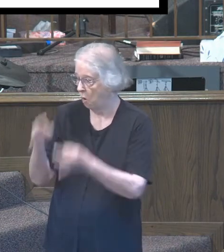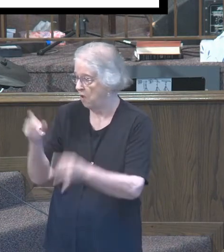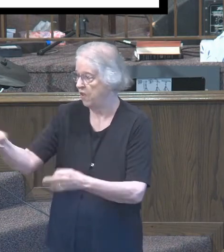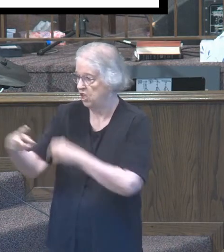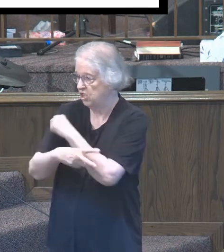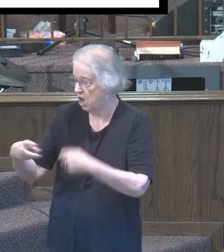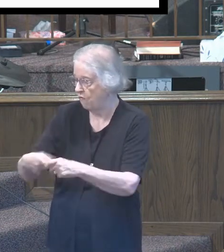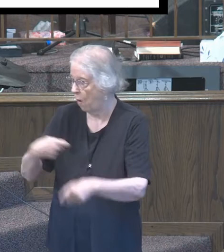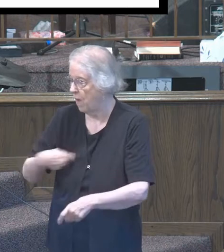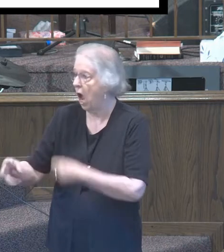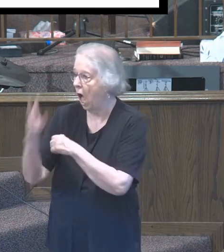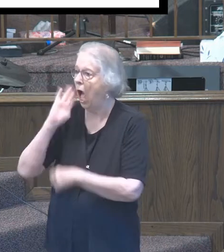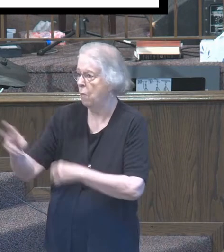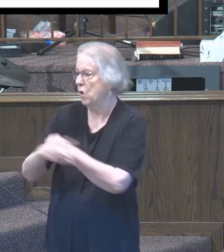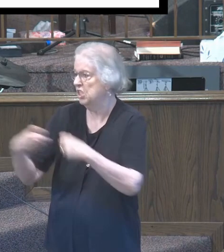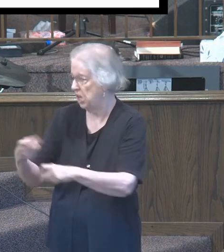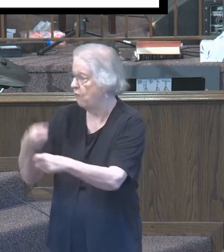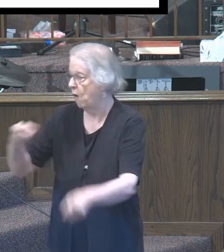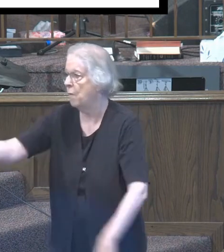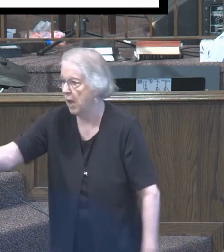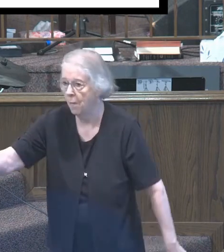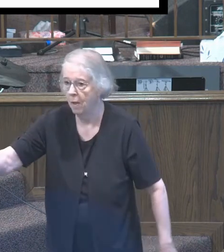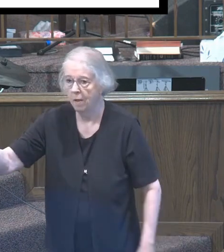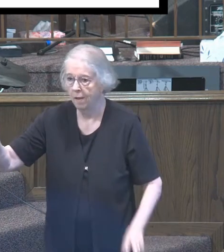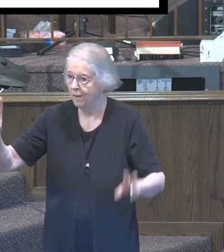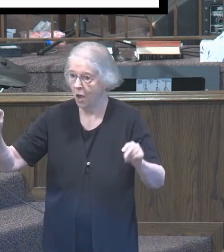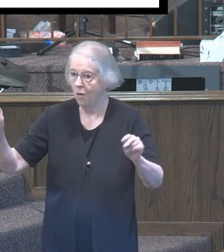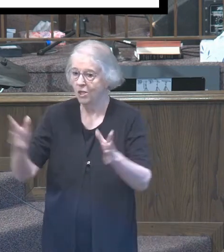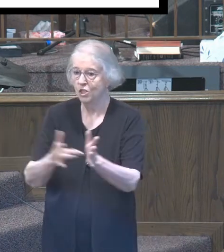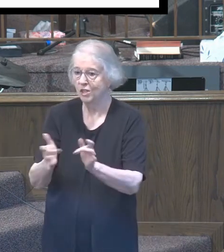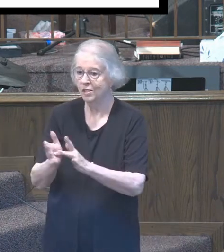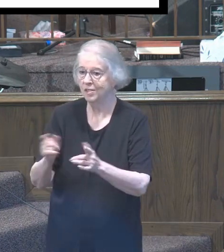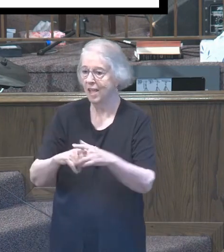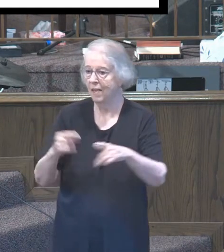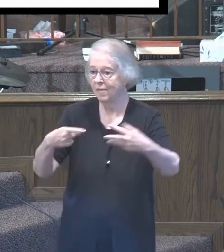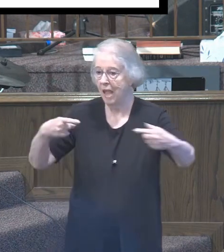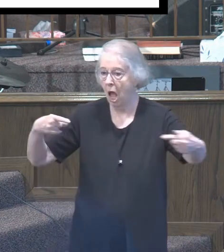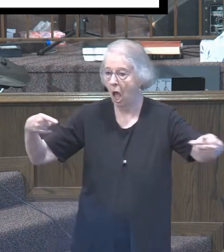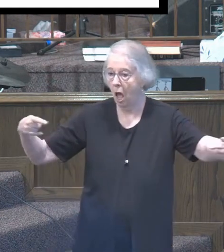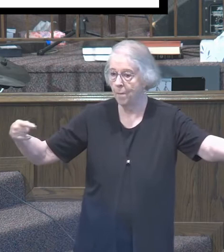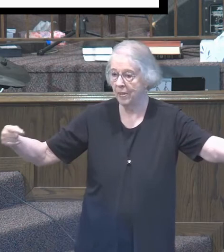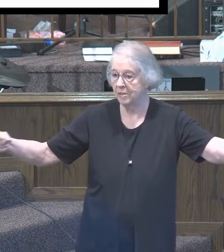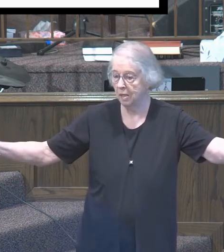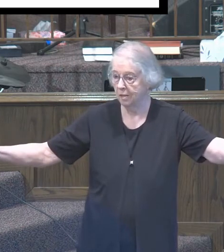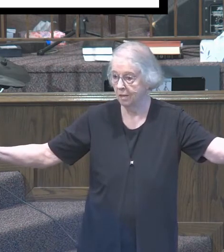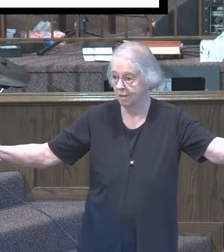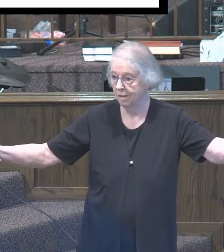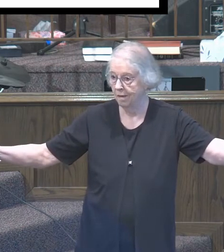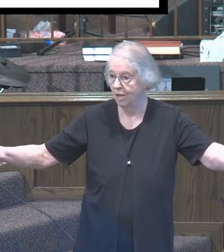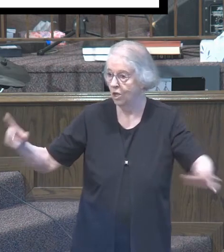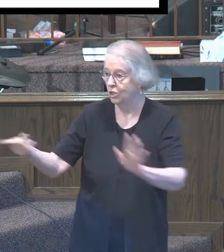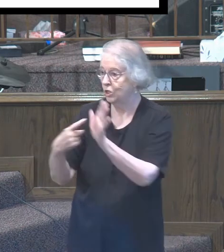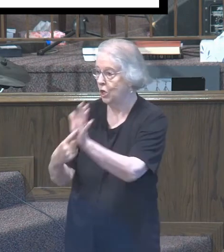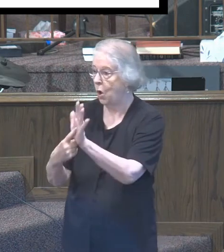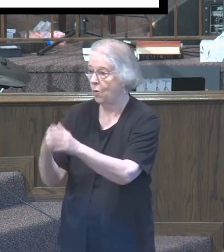best in you, not the worst. When someone gives you a hard time, respond with the supple moves